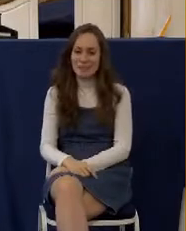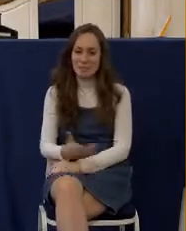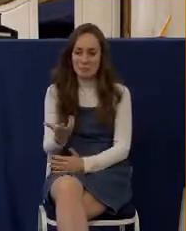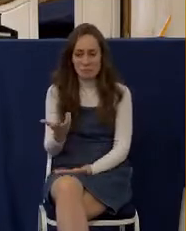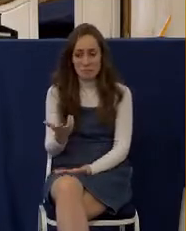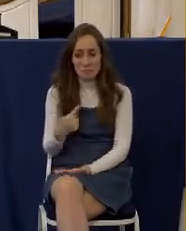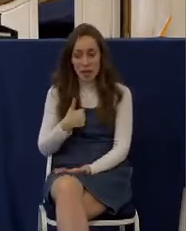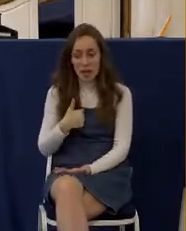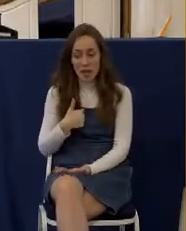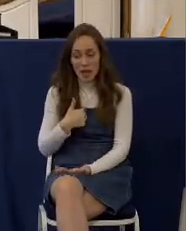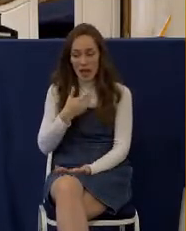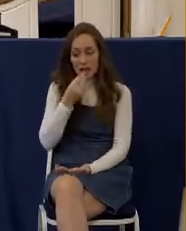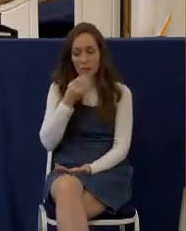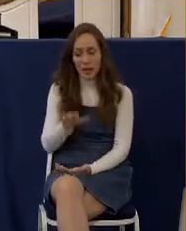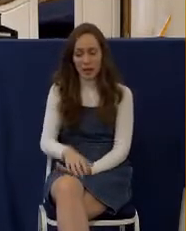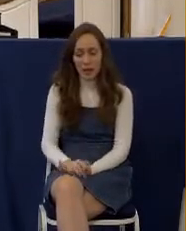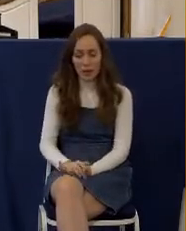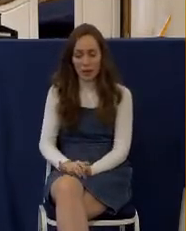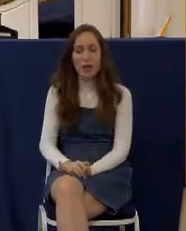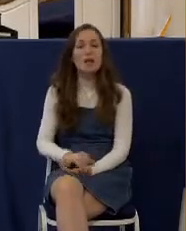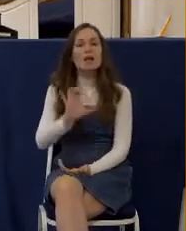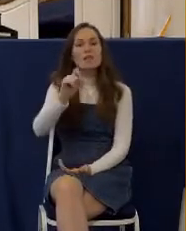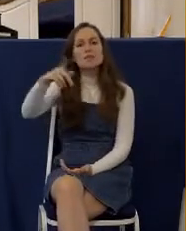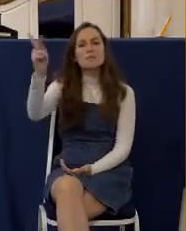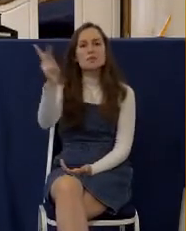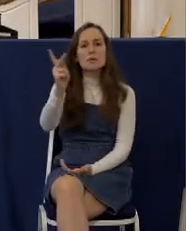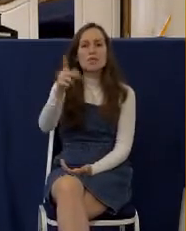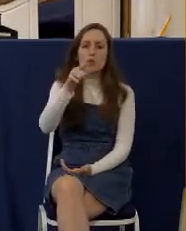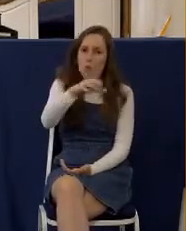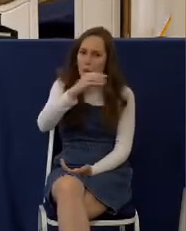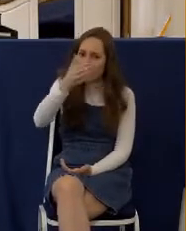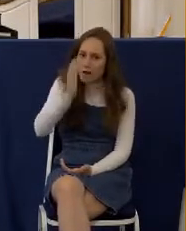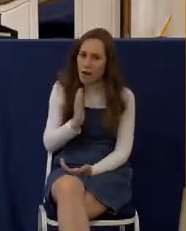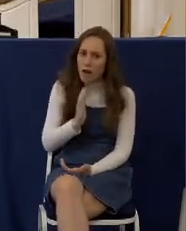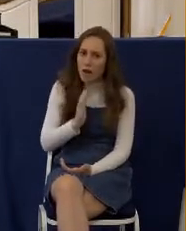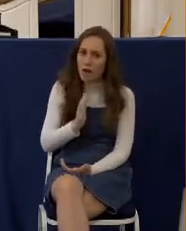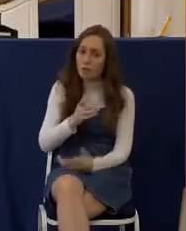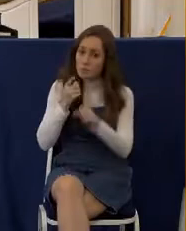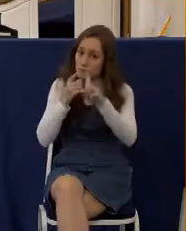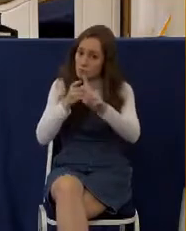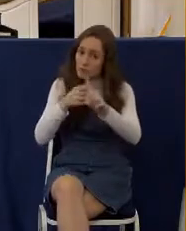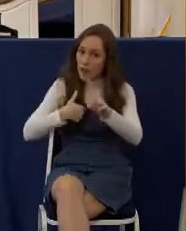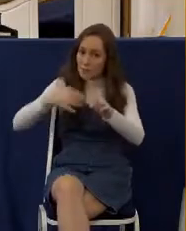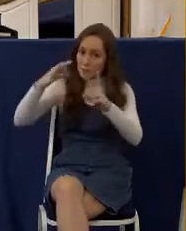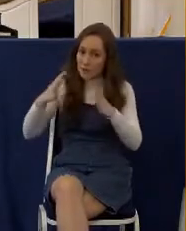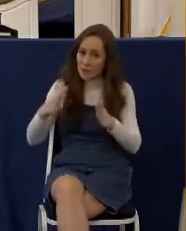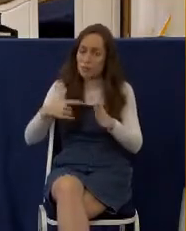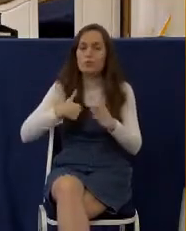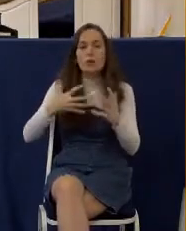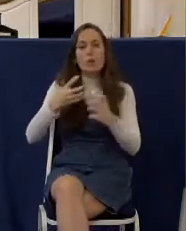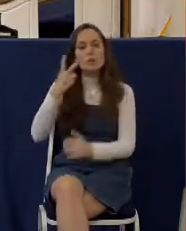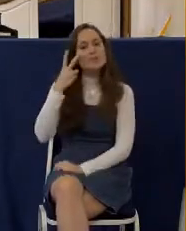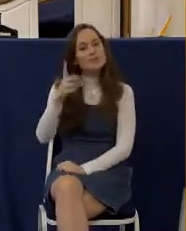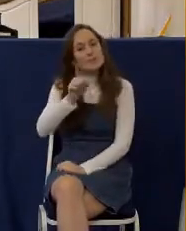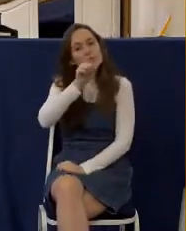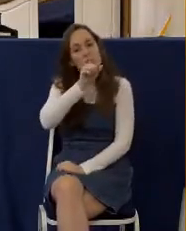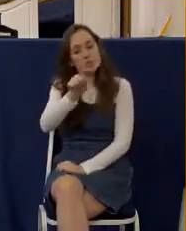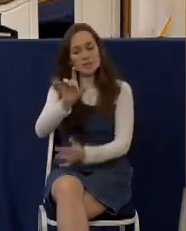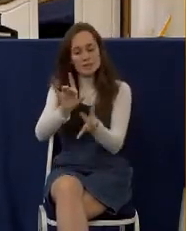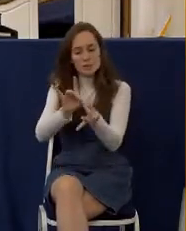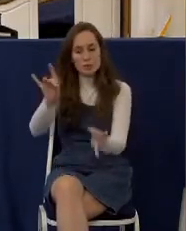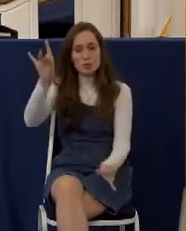I don't care. That's between you and God. Let me tell you this as a pastor. What I want to see is true spiritual fruit for